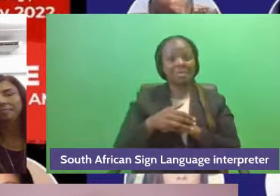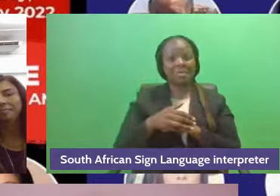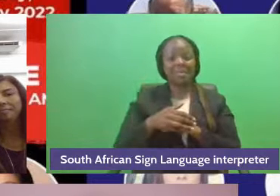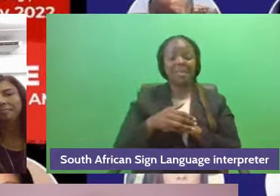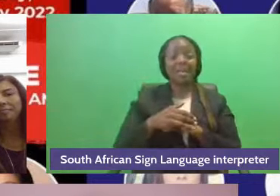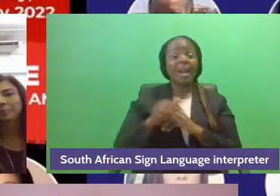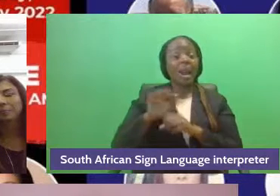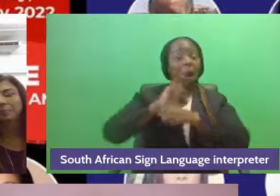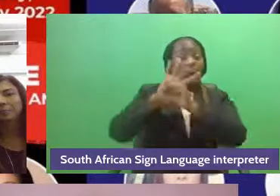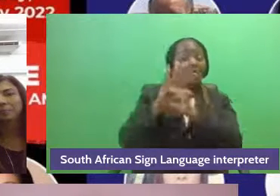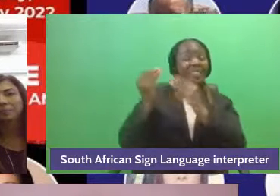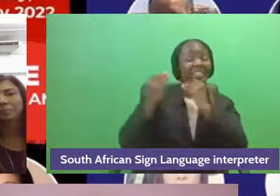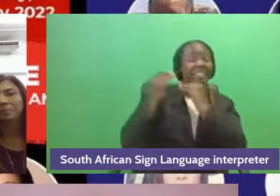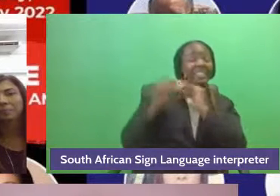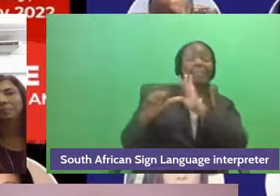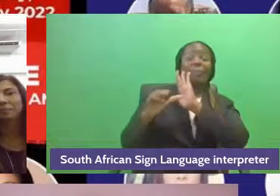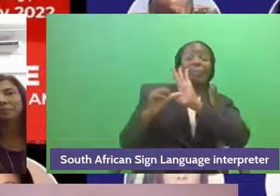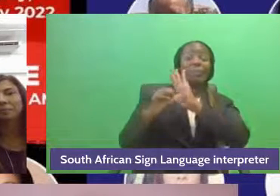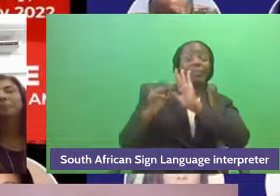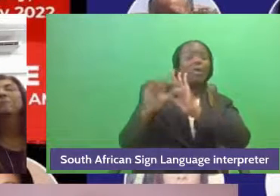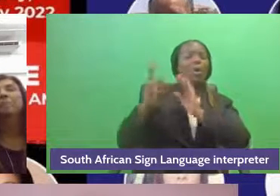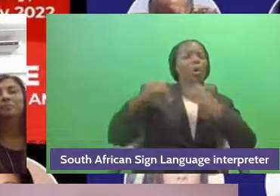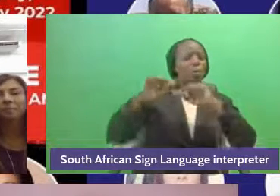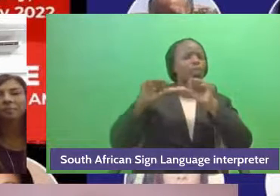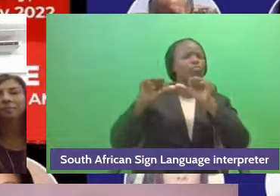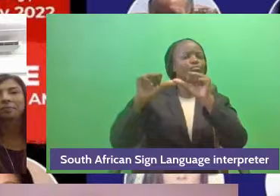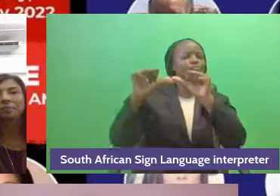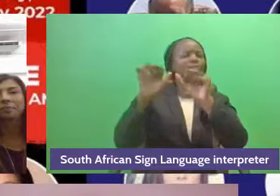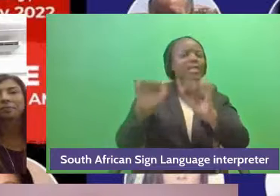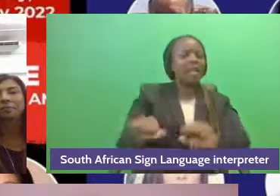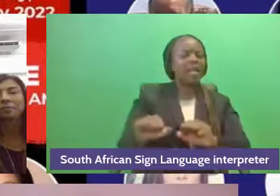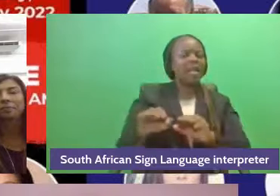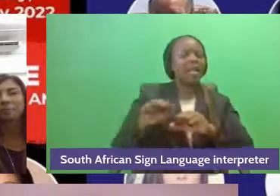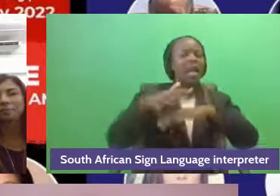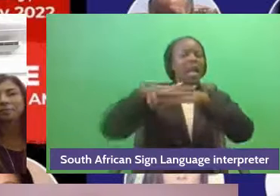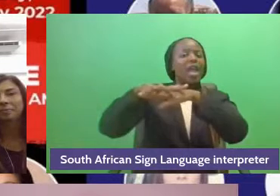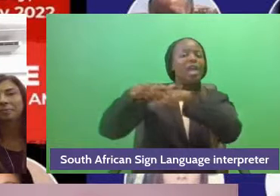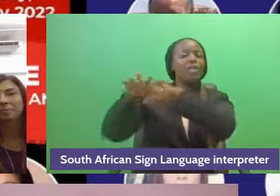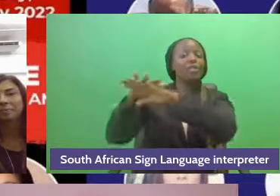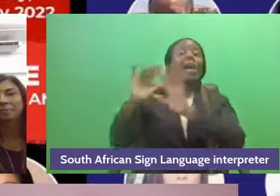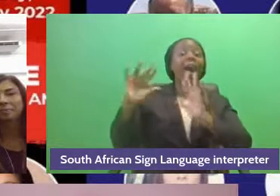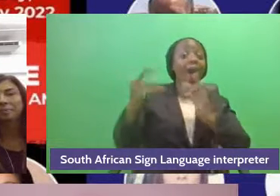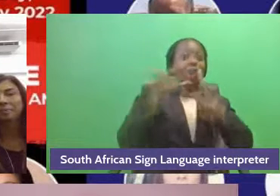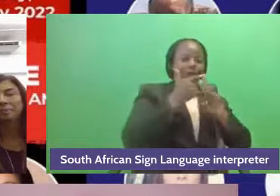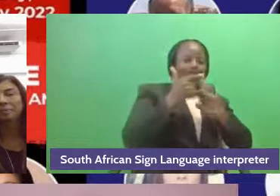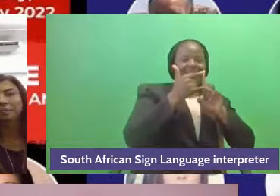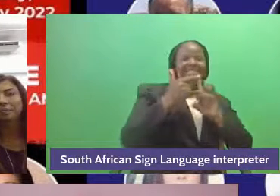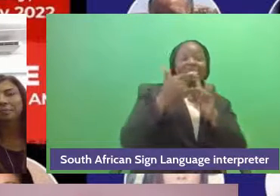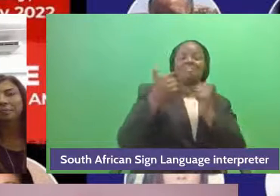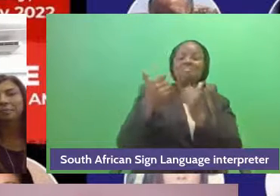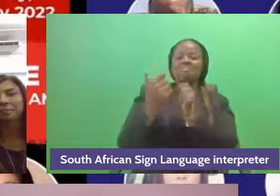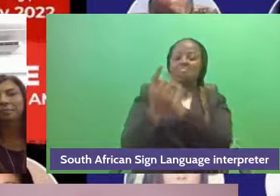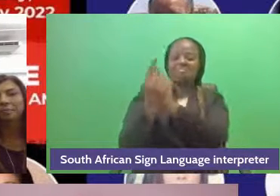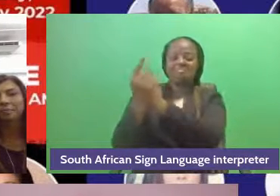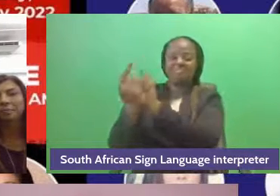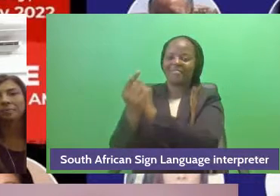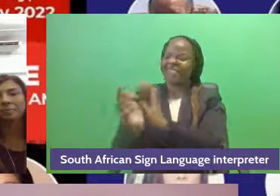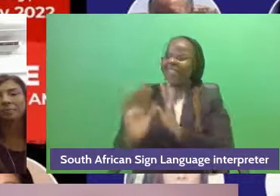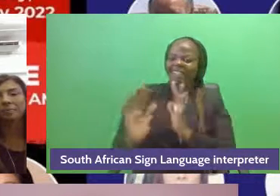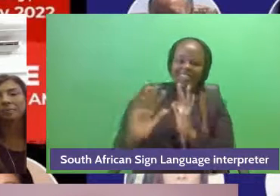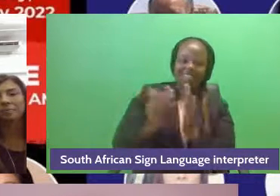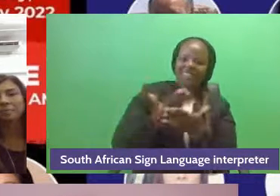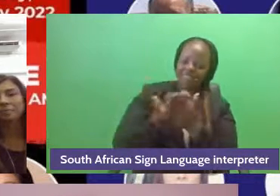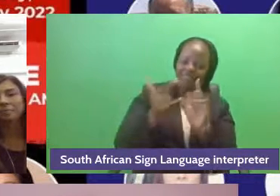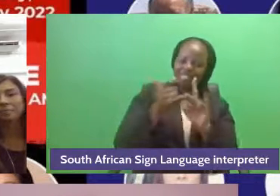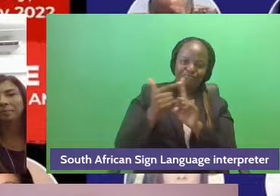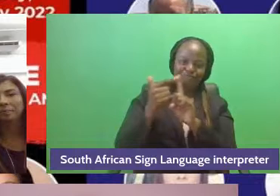is that we can continue to network virtually now as opposed to face, and it